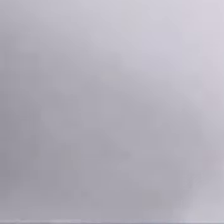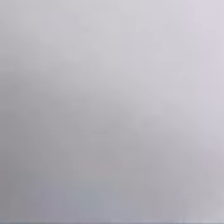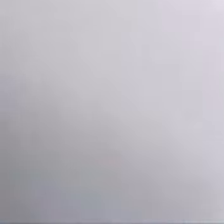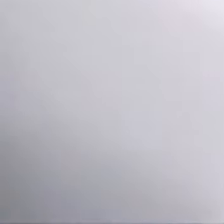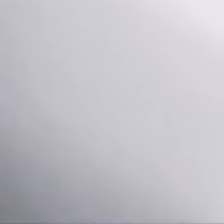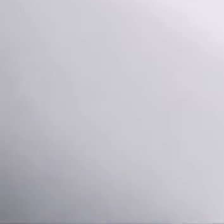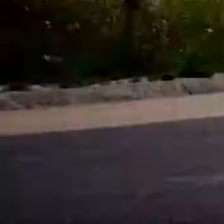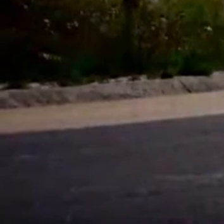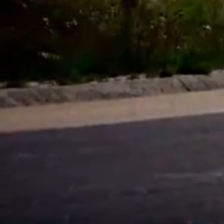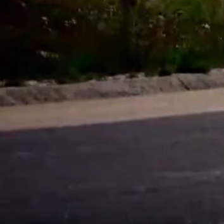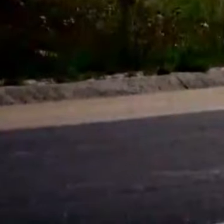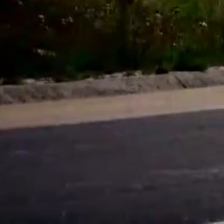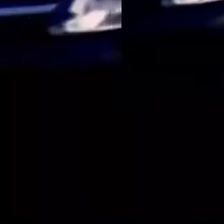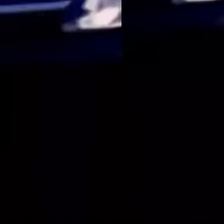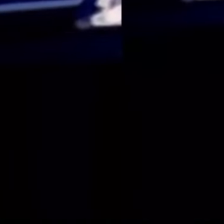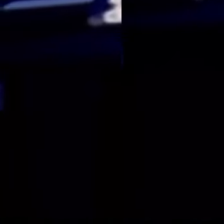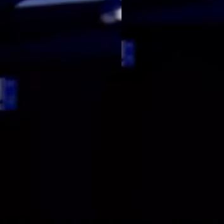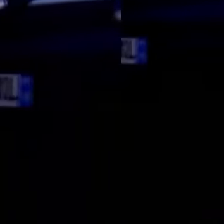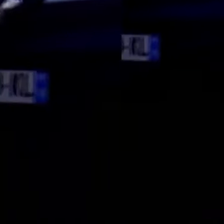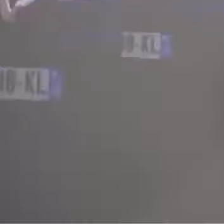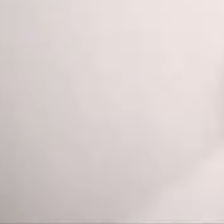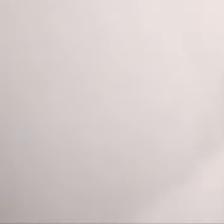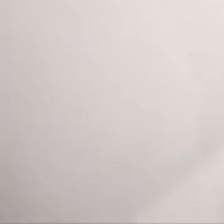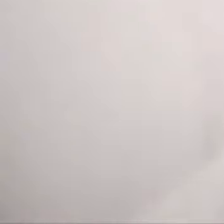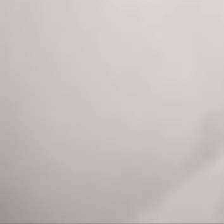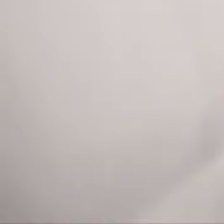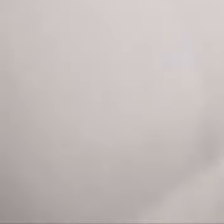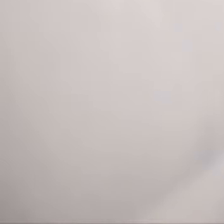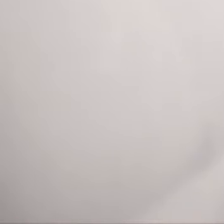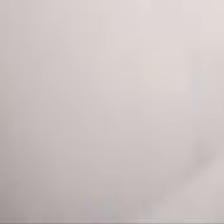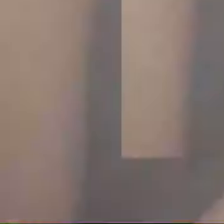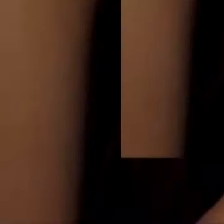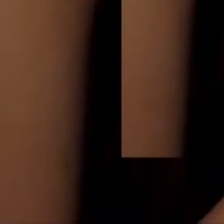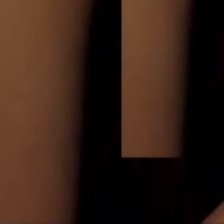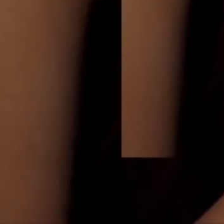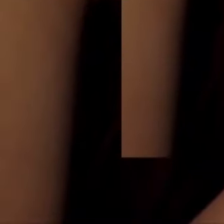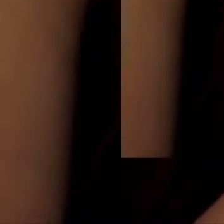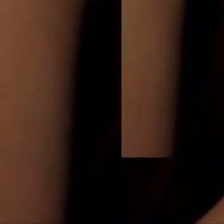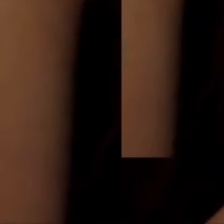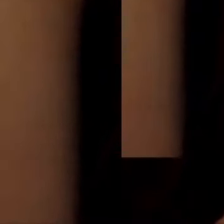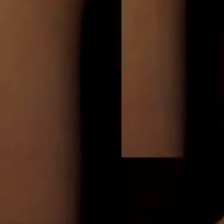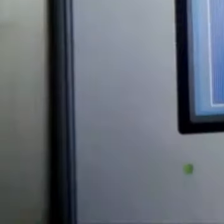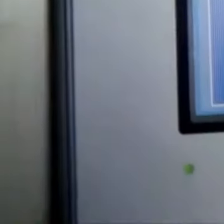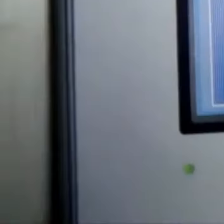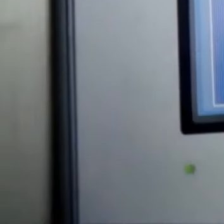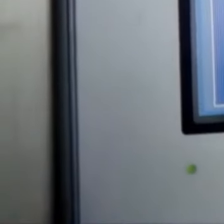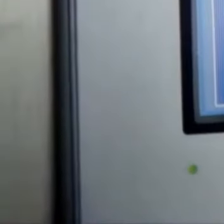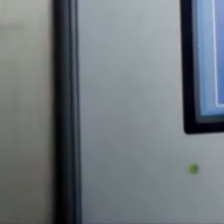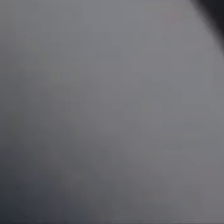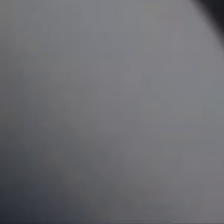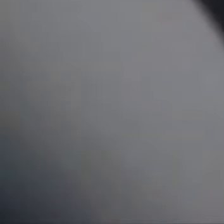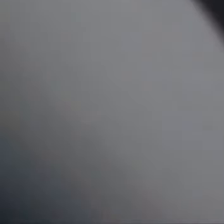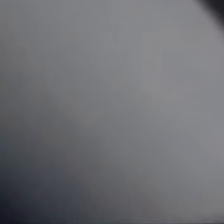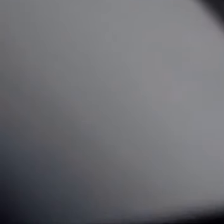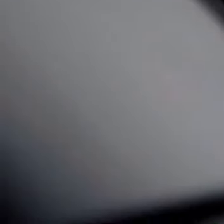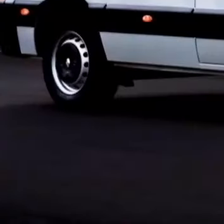transformation, manufacturing, selling hydrogen vehicles, creating charging stations, delivering carbon-free hydrogen and associated